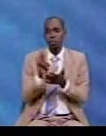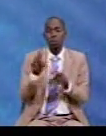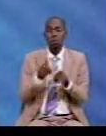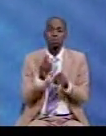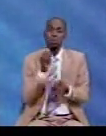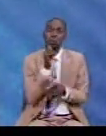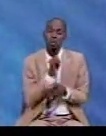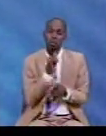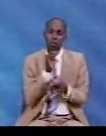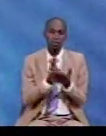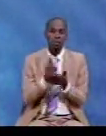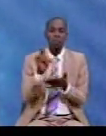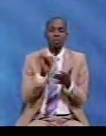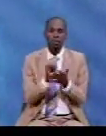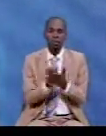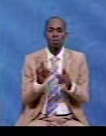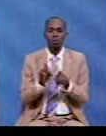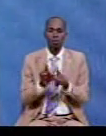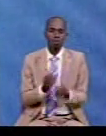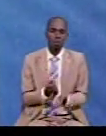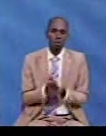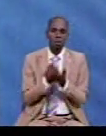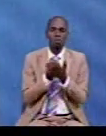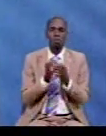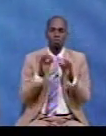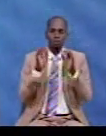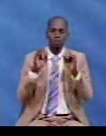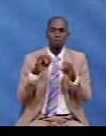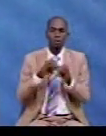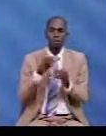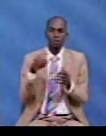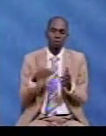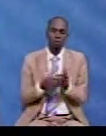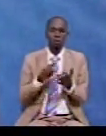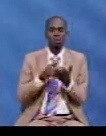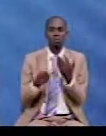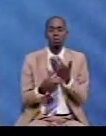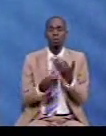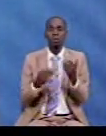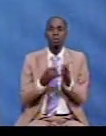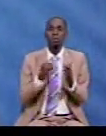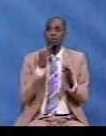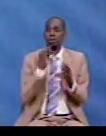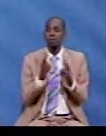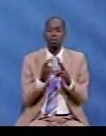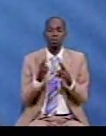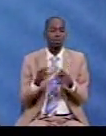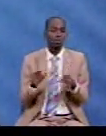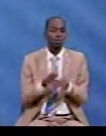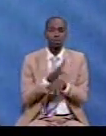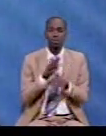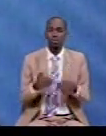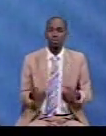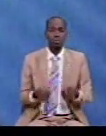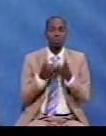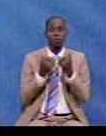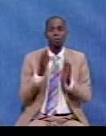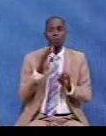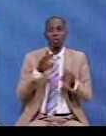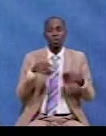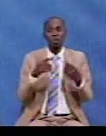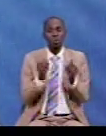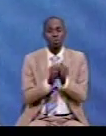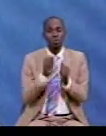very competitive. So if you are going with a WASI result, then you must aim at getting a single digit. I